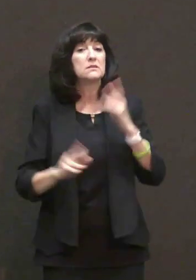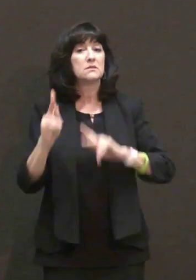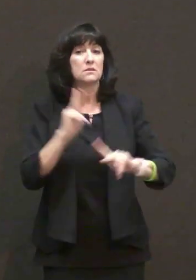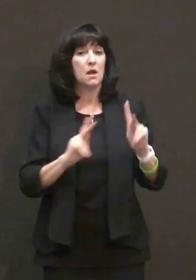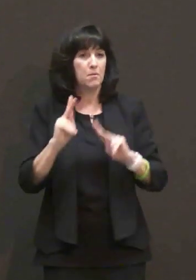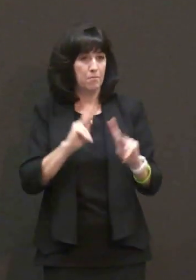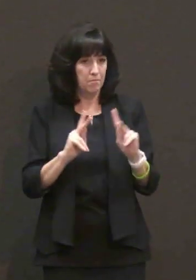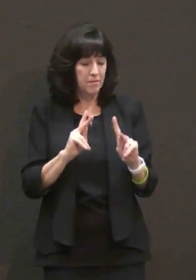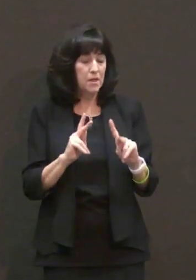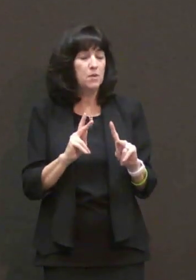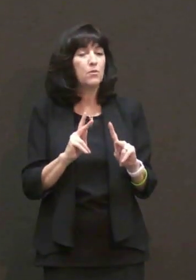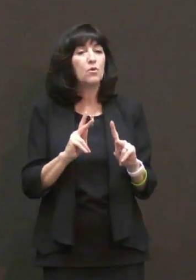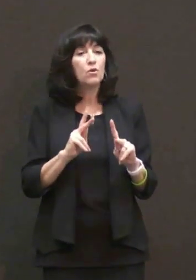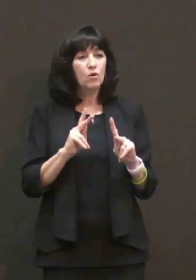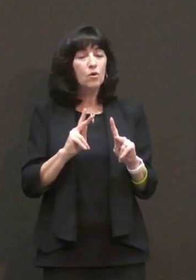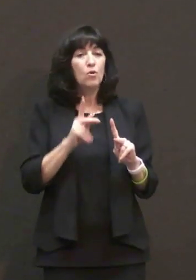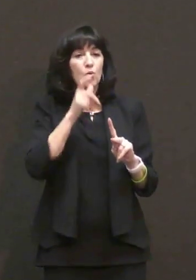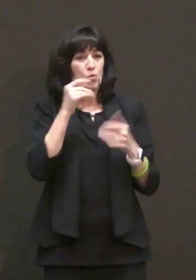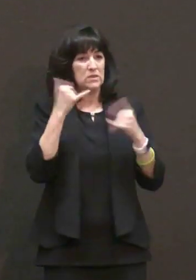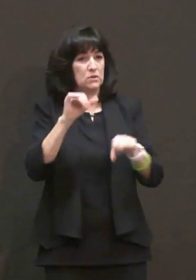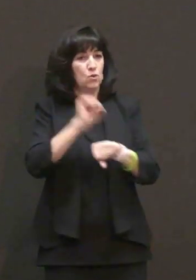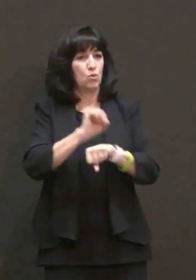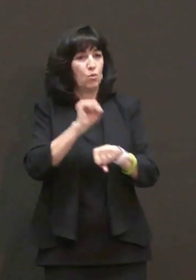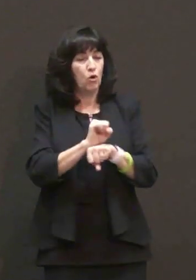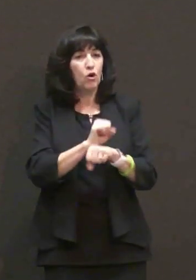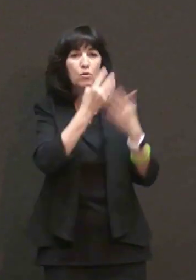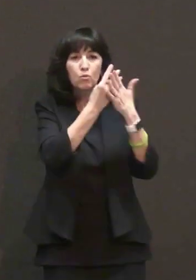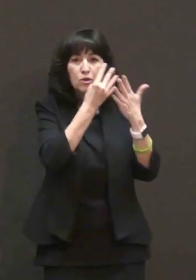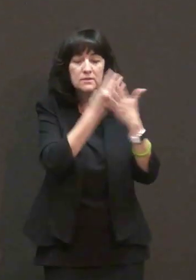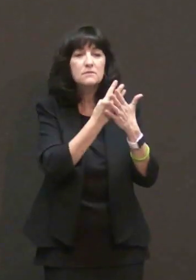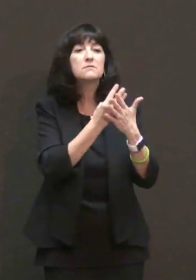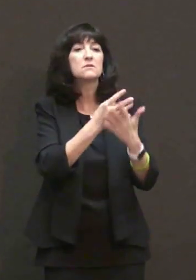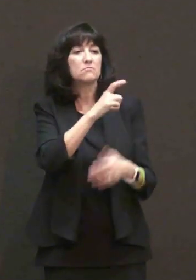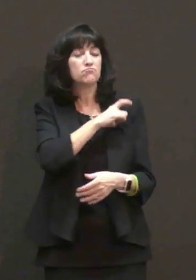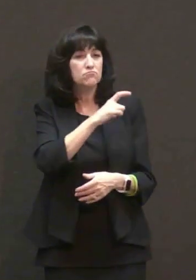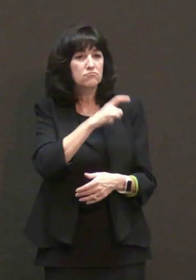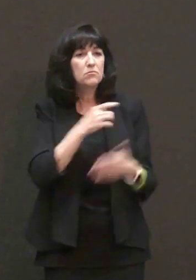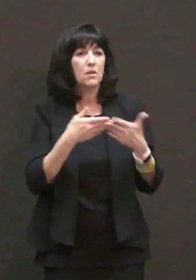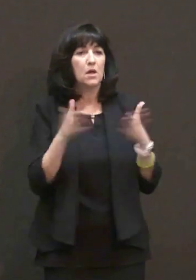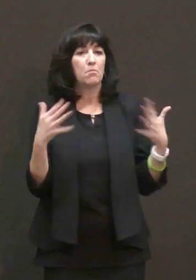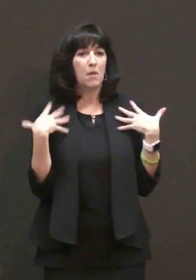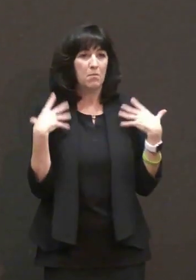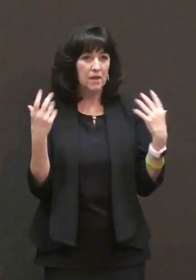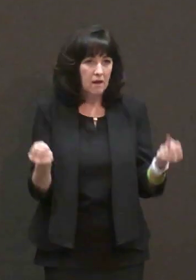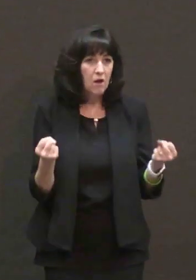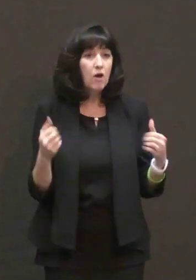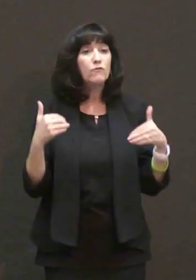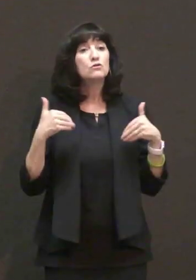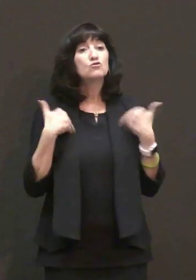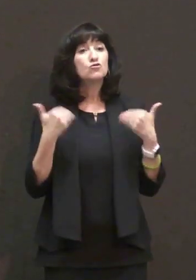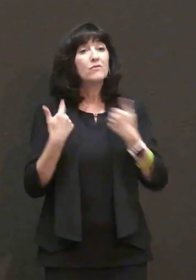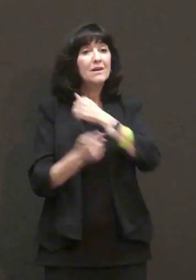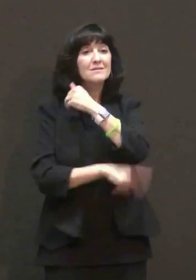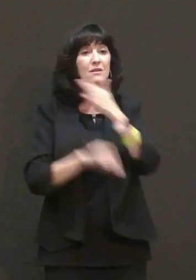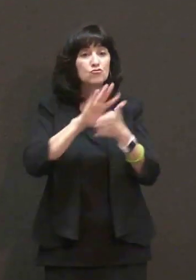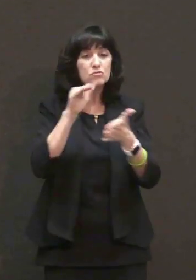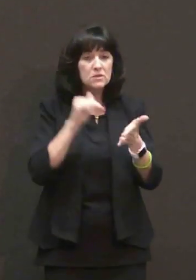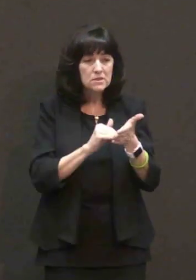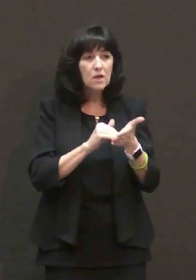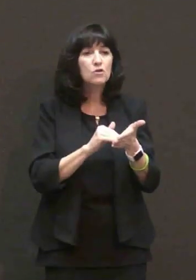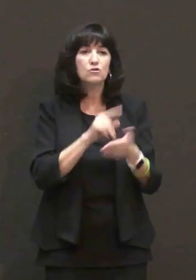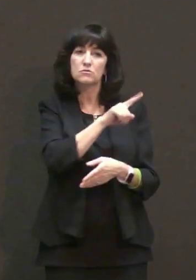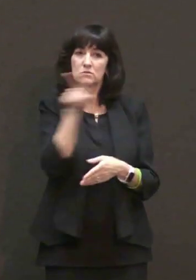in our prisons and juvenile detention centers, law enforcement, public health that are out there on the front lines, and we